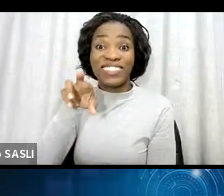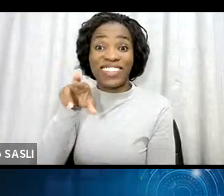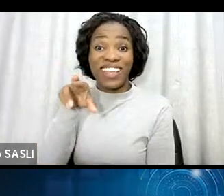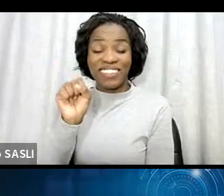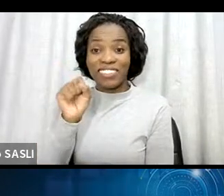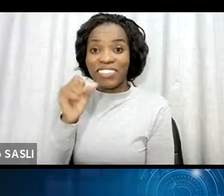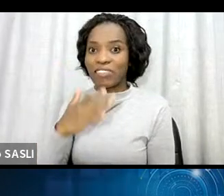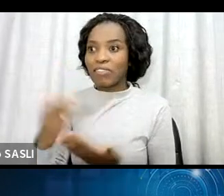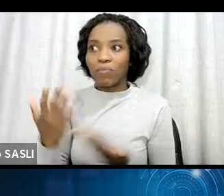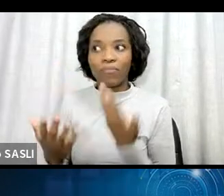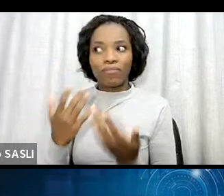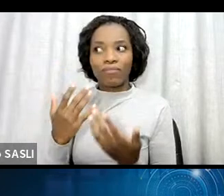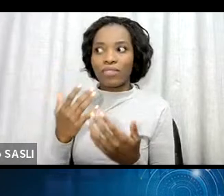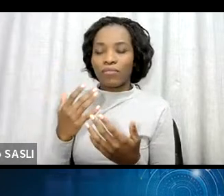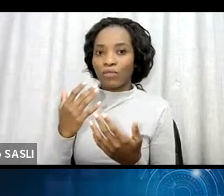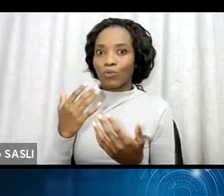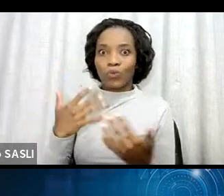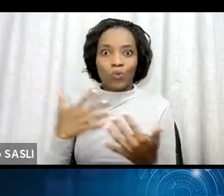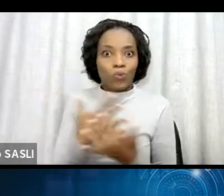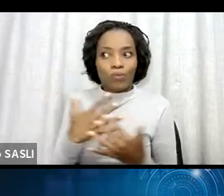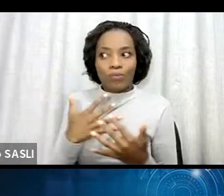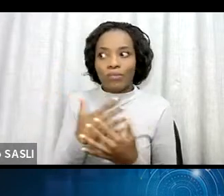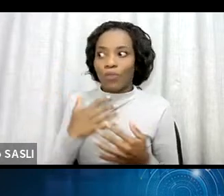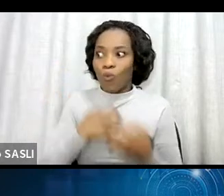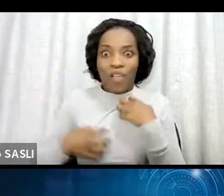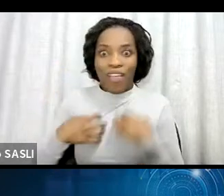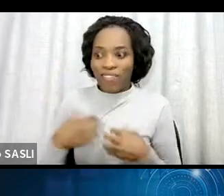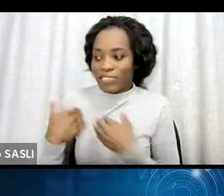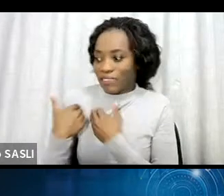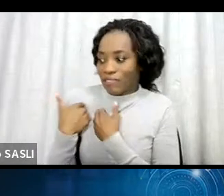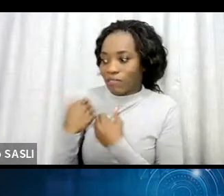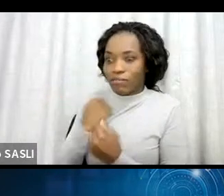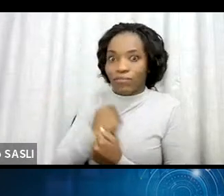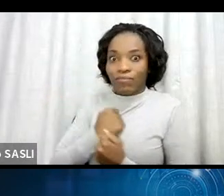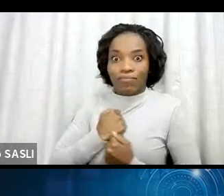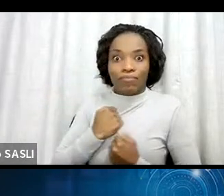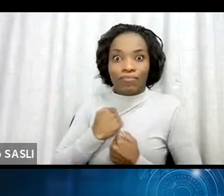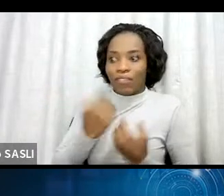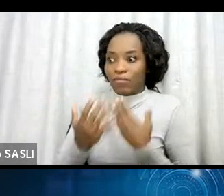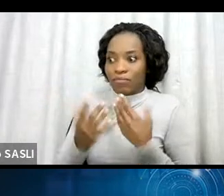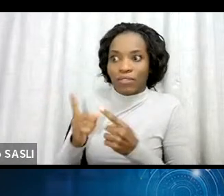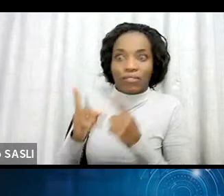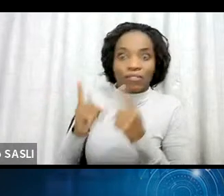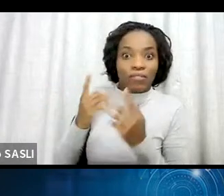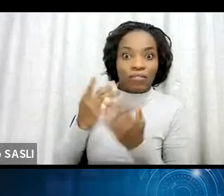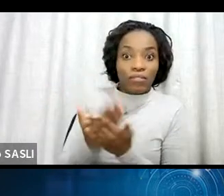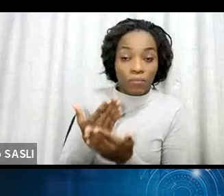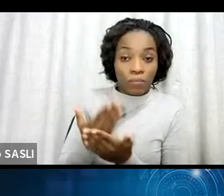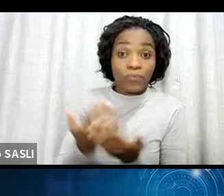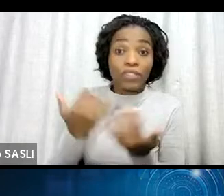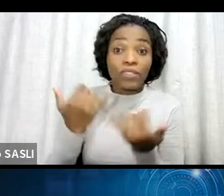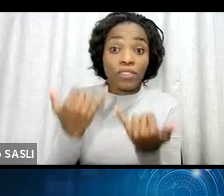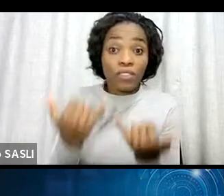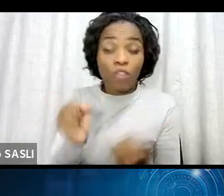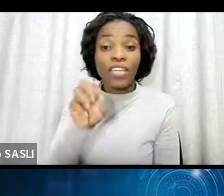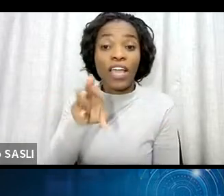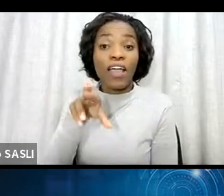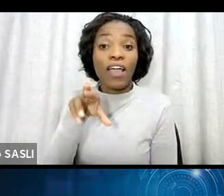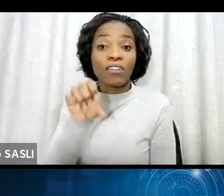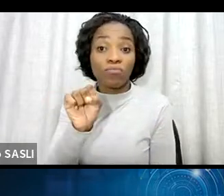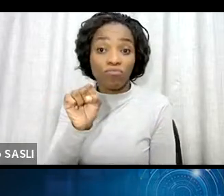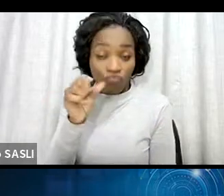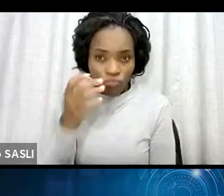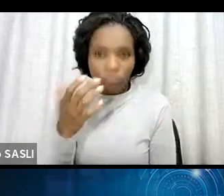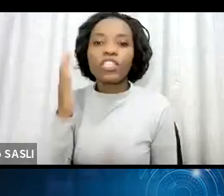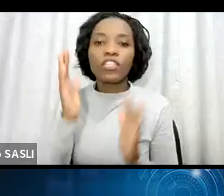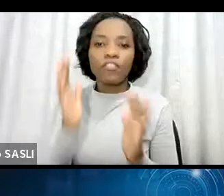about their well-being and their safety. And in this regard, SARS has mechanisms and measures in